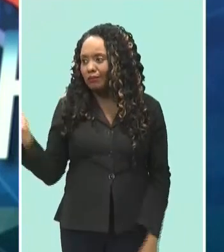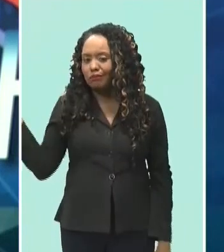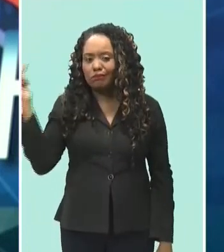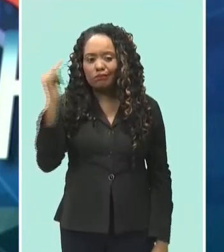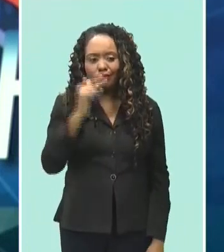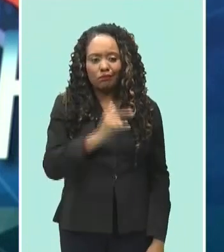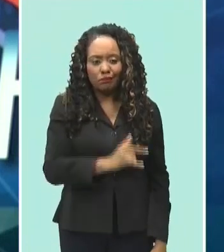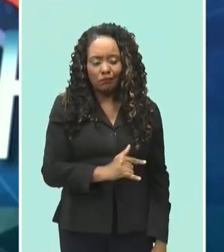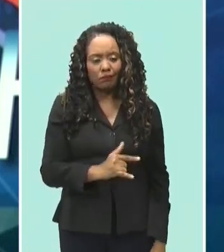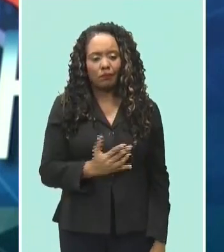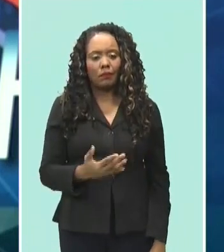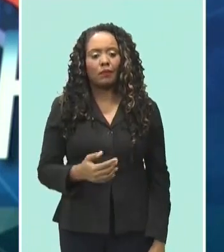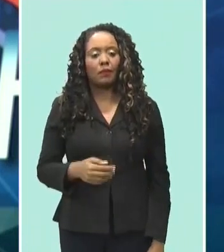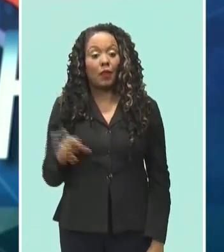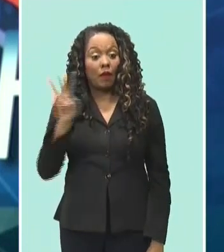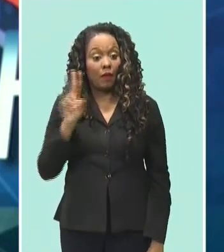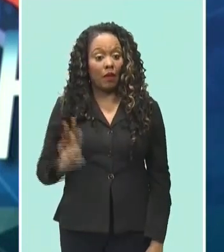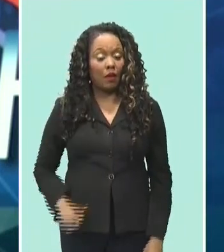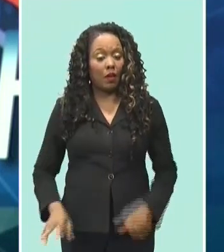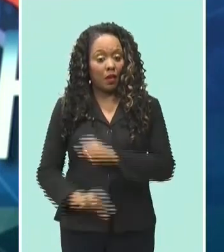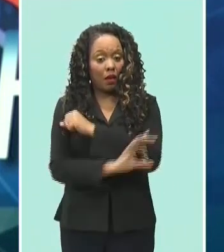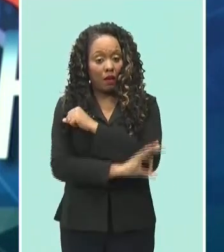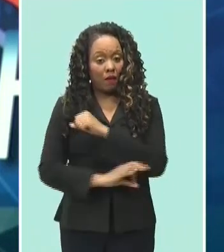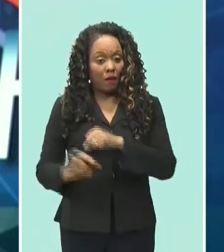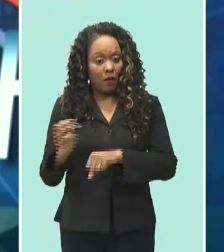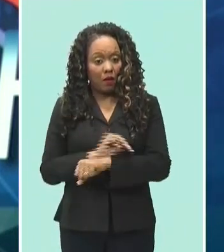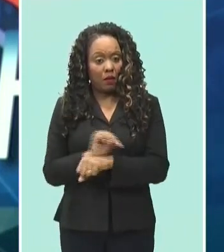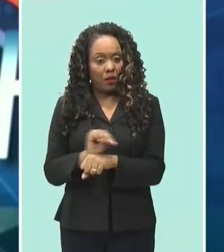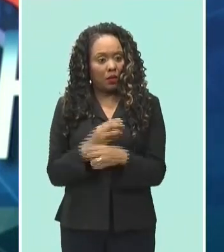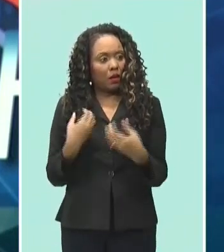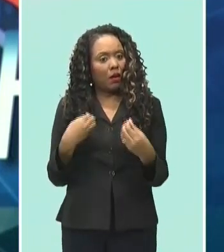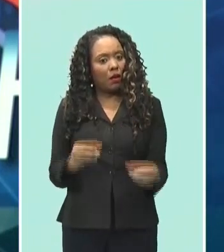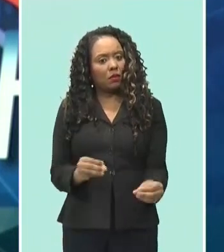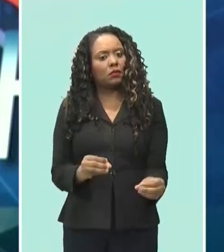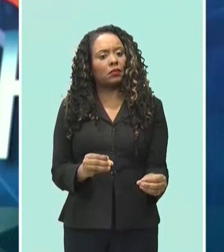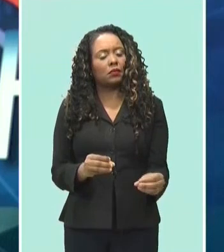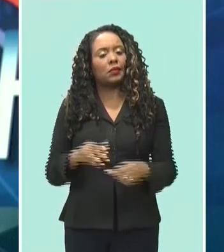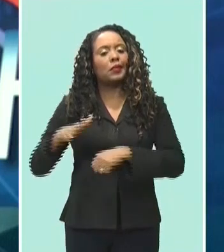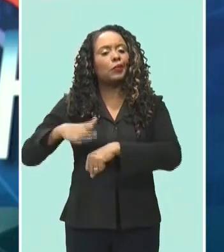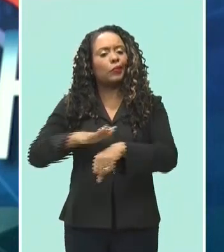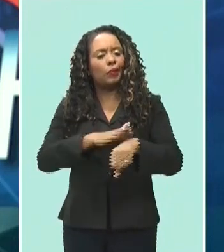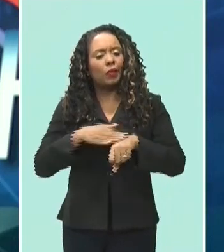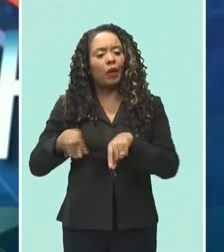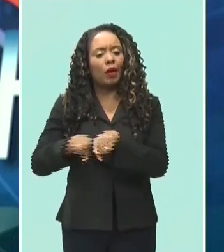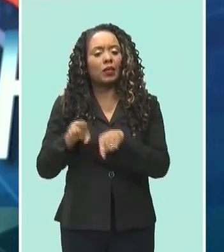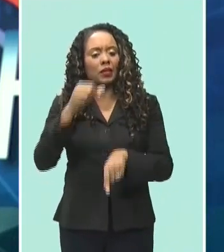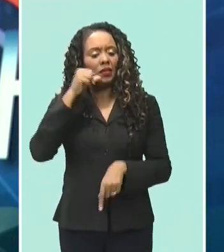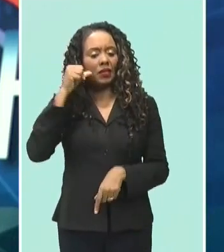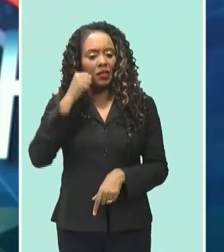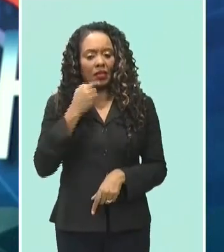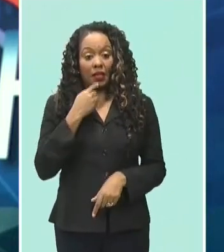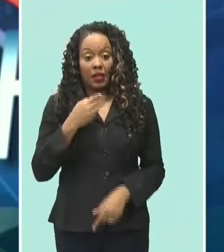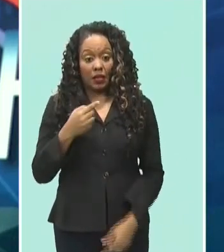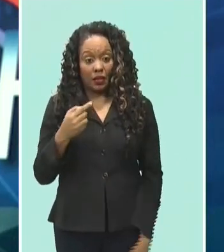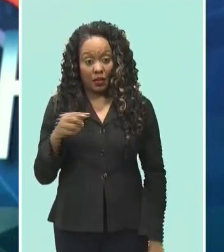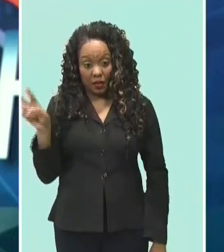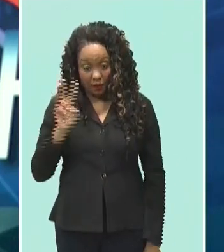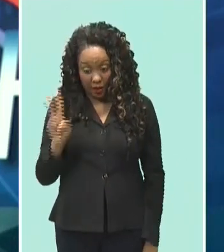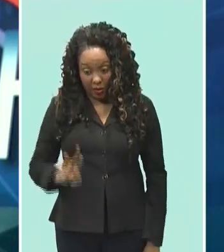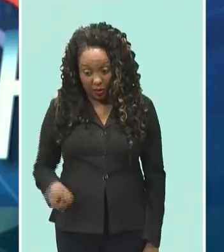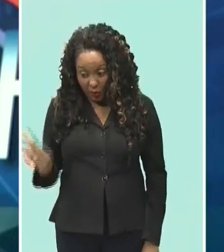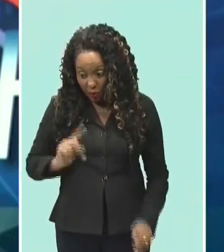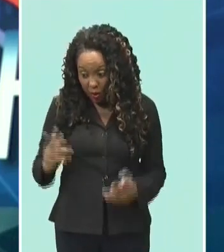wary of highly populated areas or events. Now, Venezuela's Foreign Ministry office also issued a warning to its